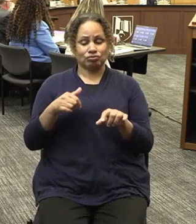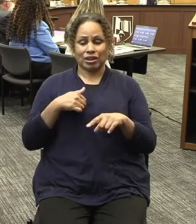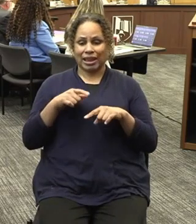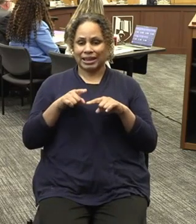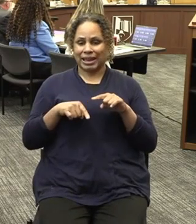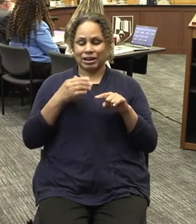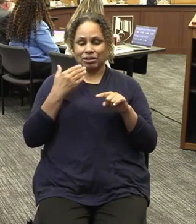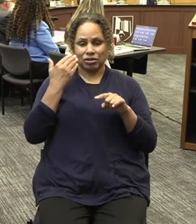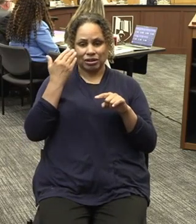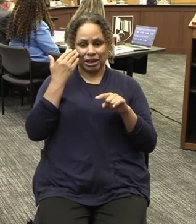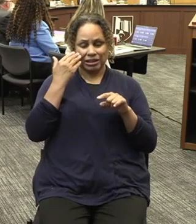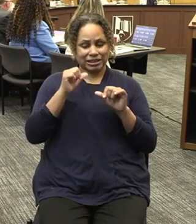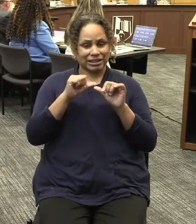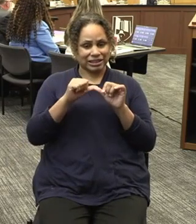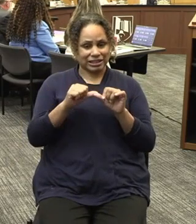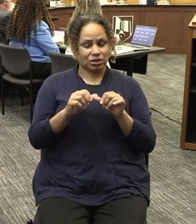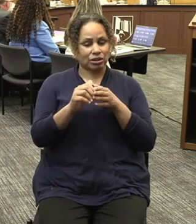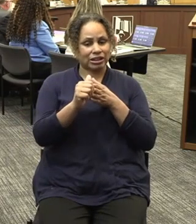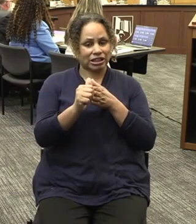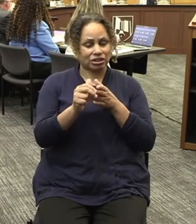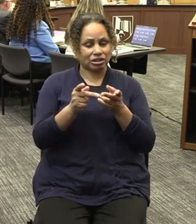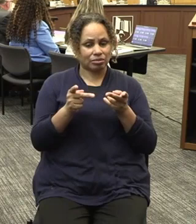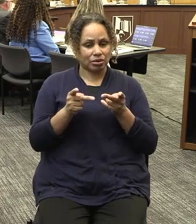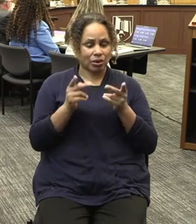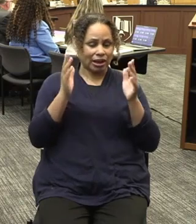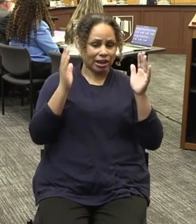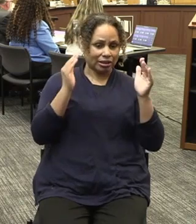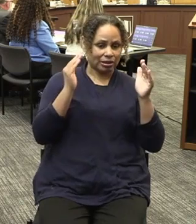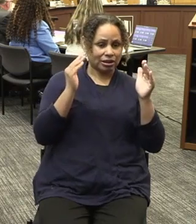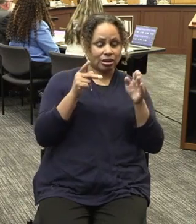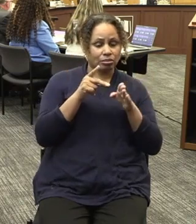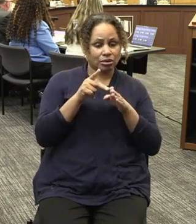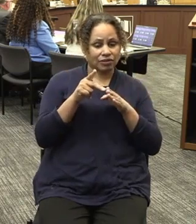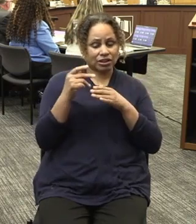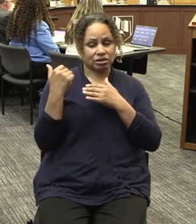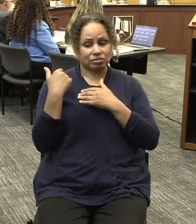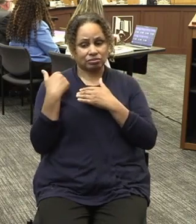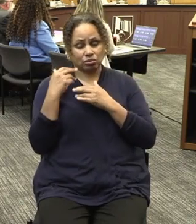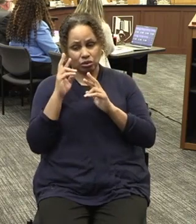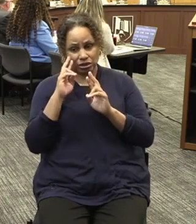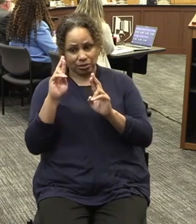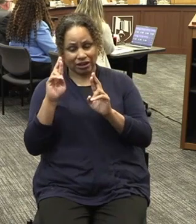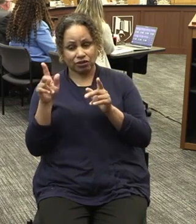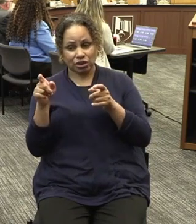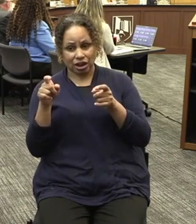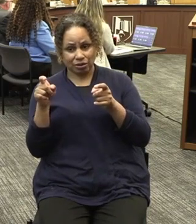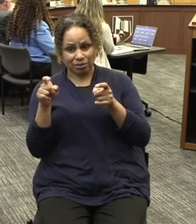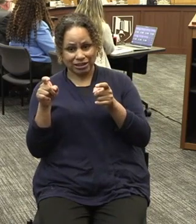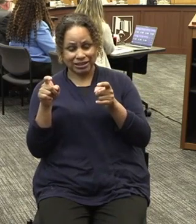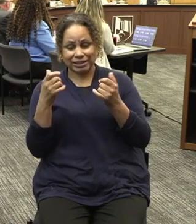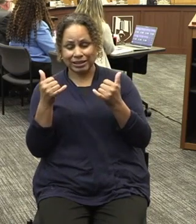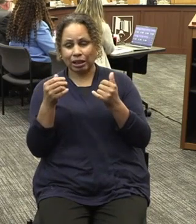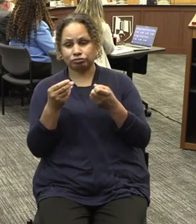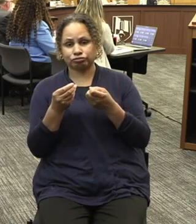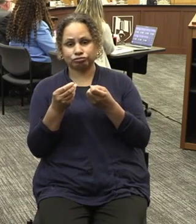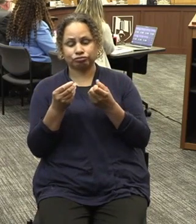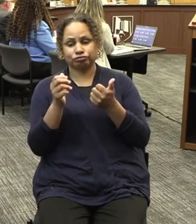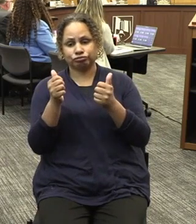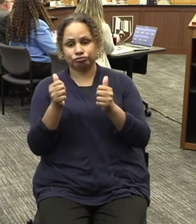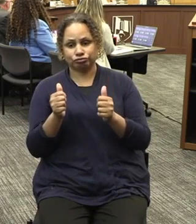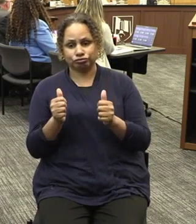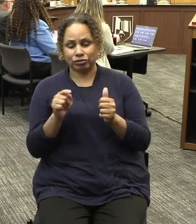position where expectations of professionalism, accountability, and respect for governors have eroded to the point that they are no longer consistently